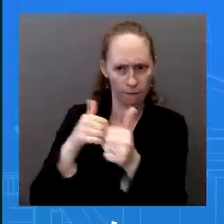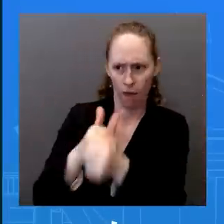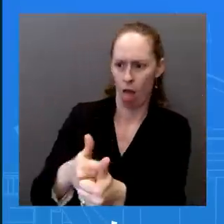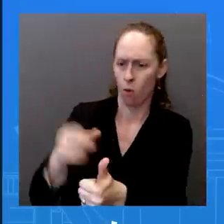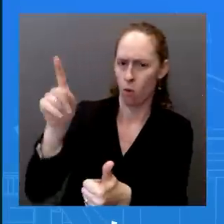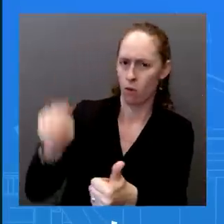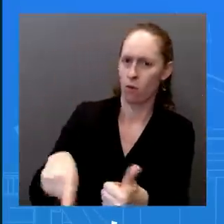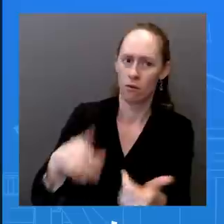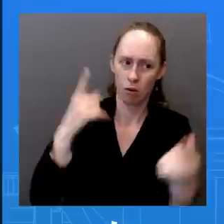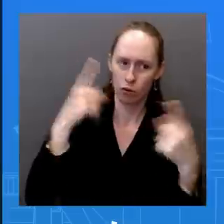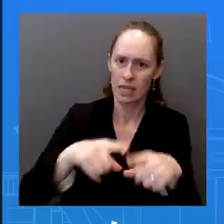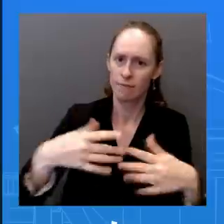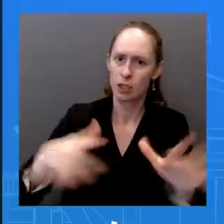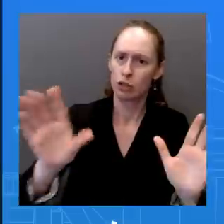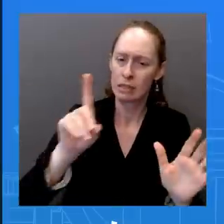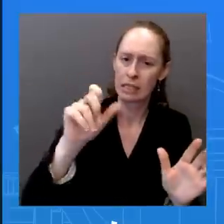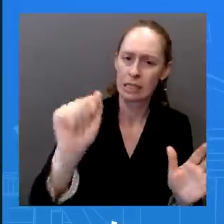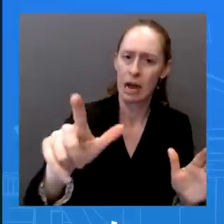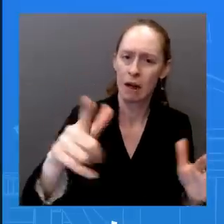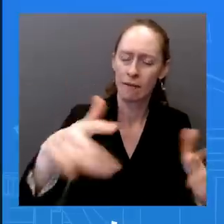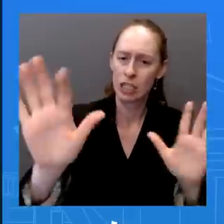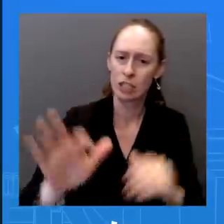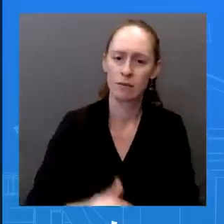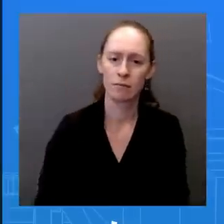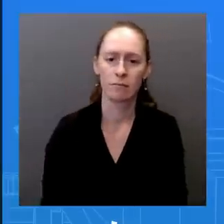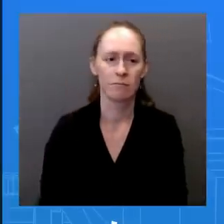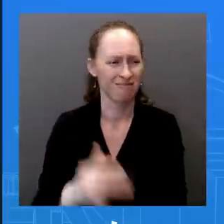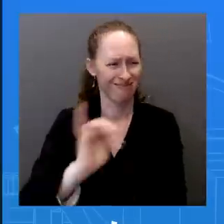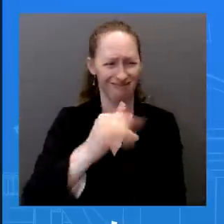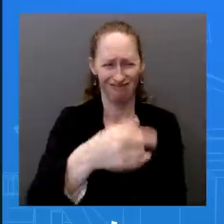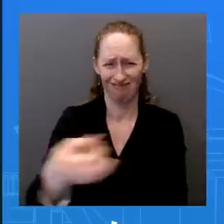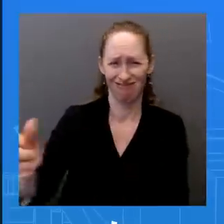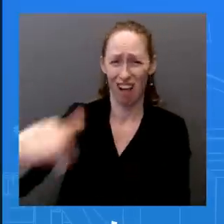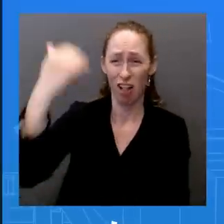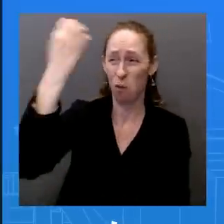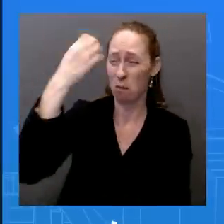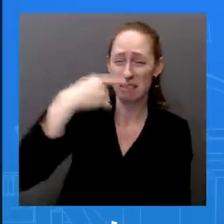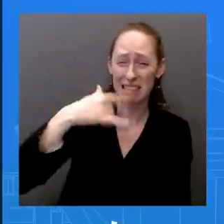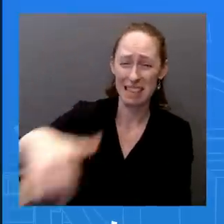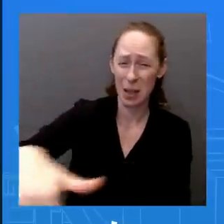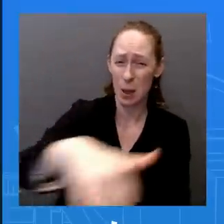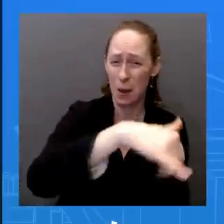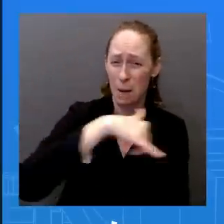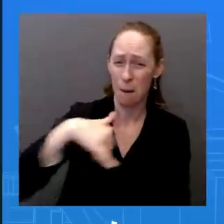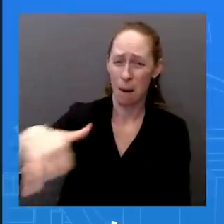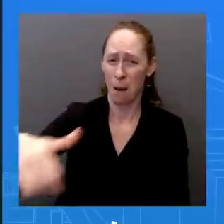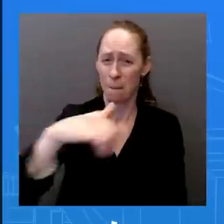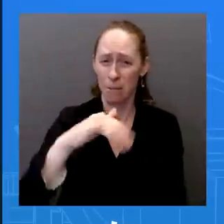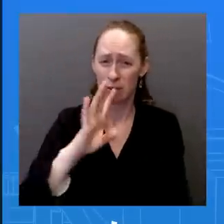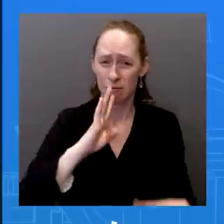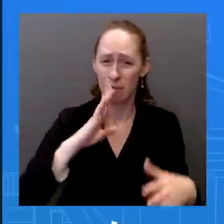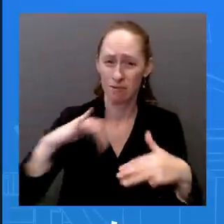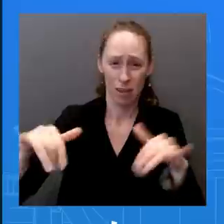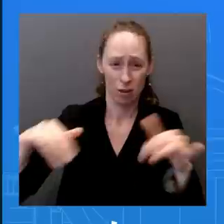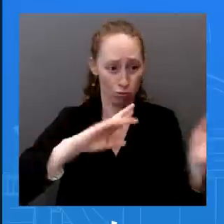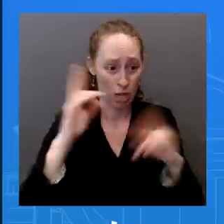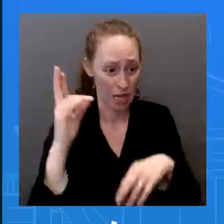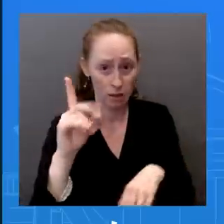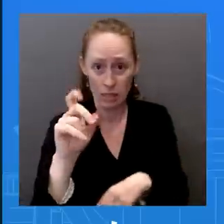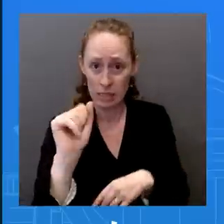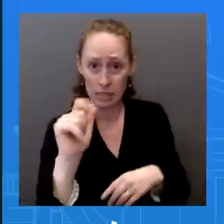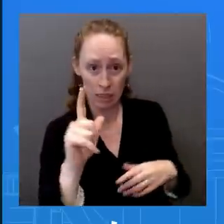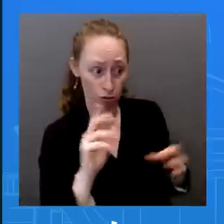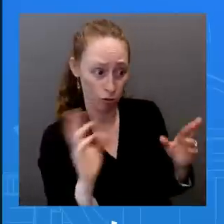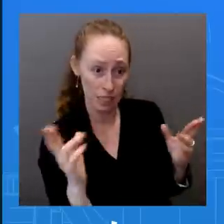the Europeans, who have made clear that there is a deal on the table and the ball is in Iran's court. I